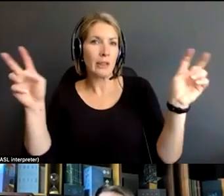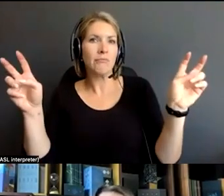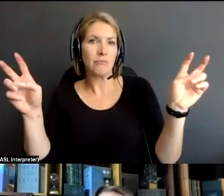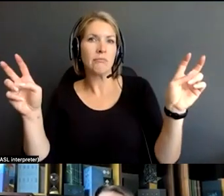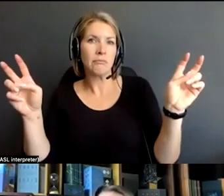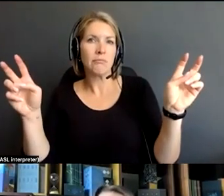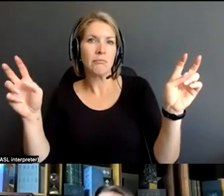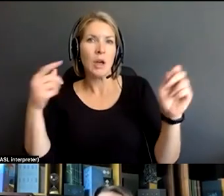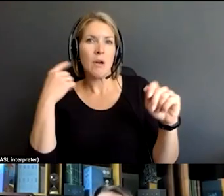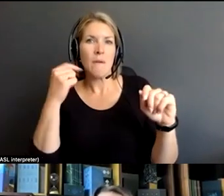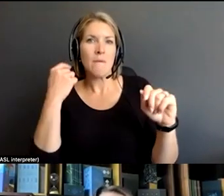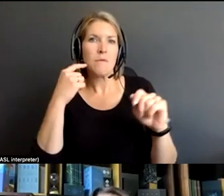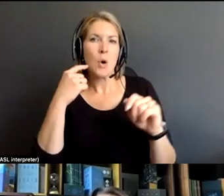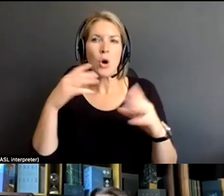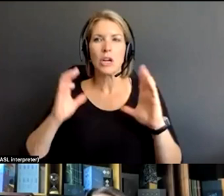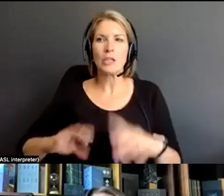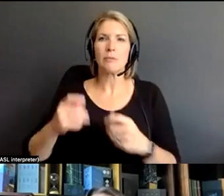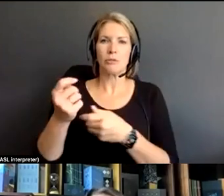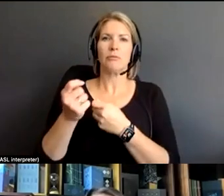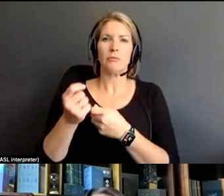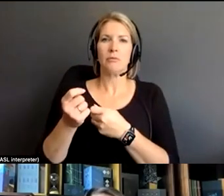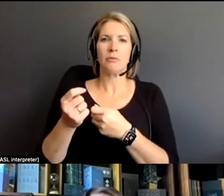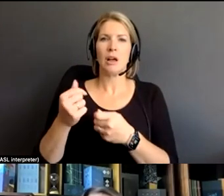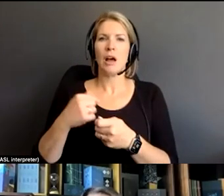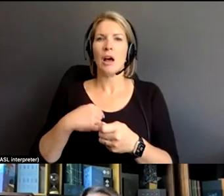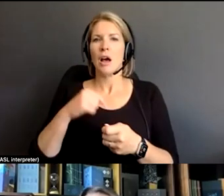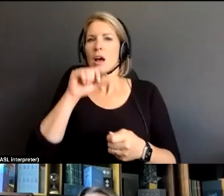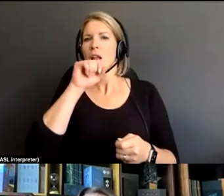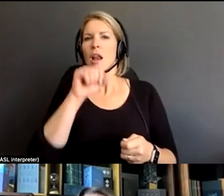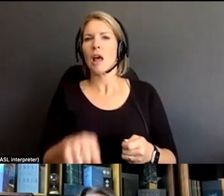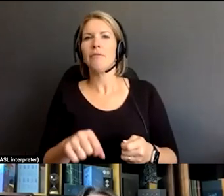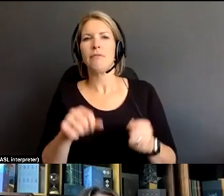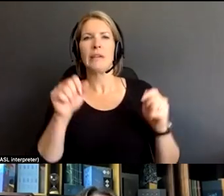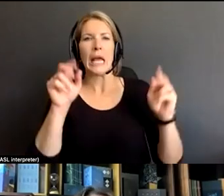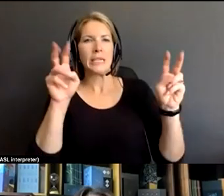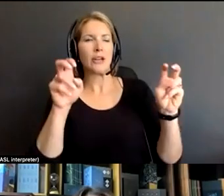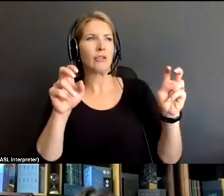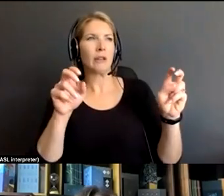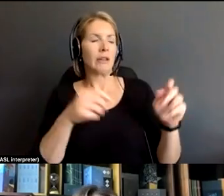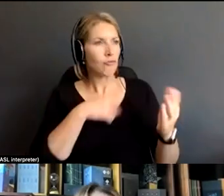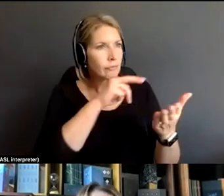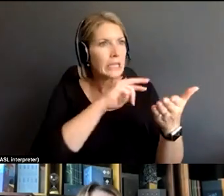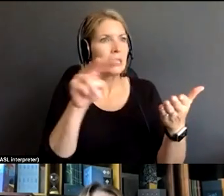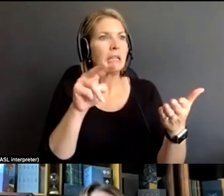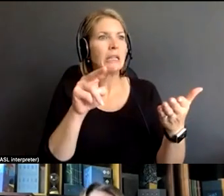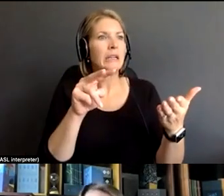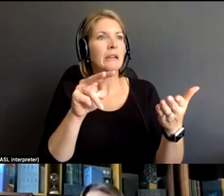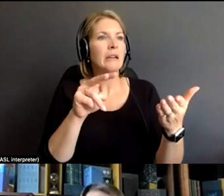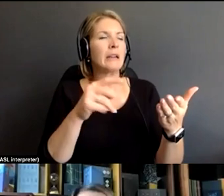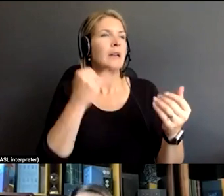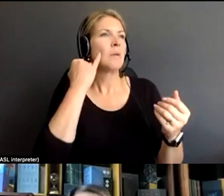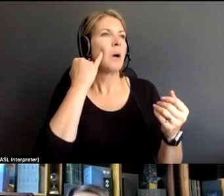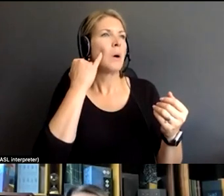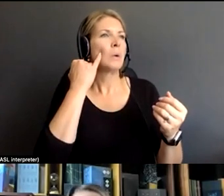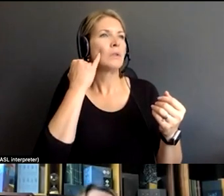draw people in. I'm really attracted to the unexpected on covers. So, you know, if the title is an apple and there's a picture